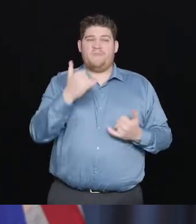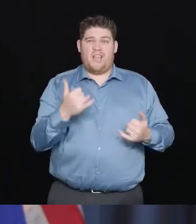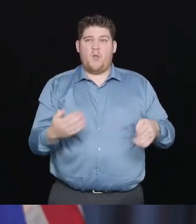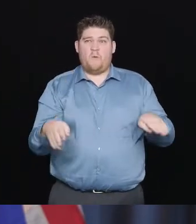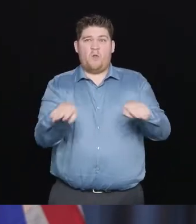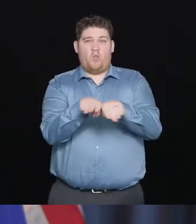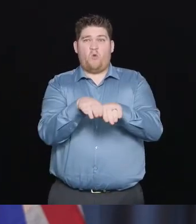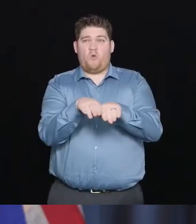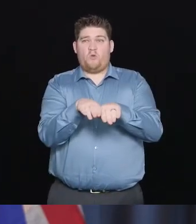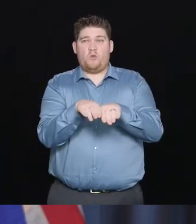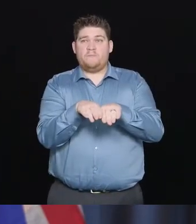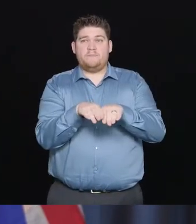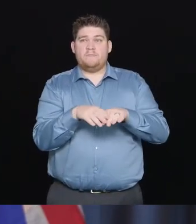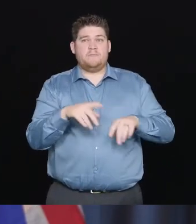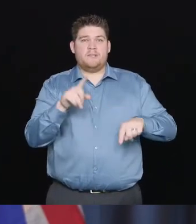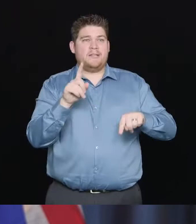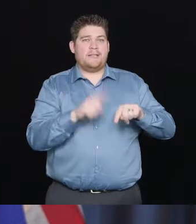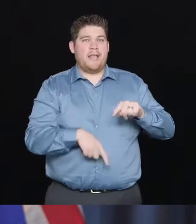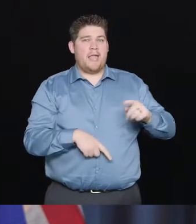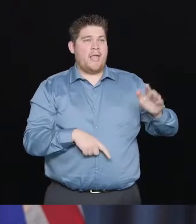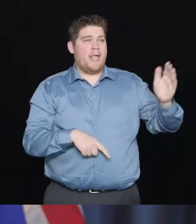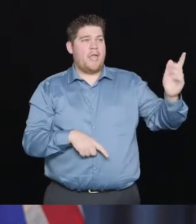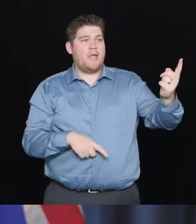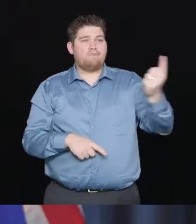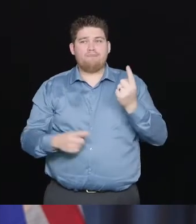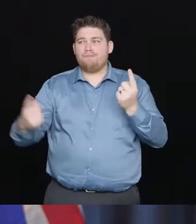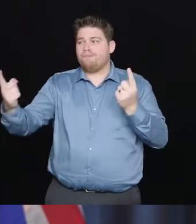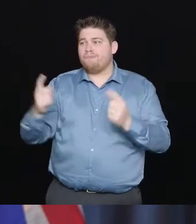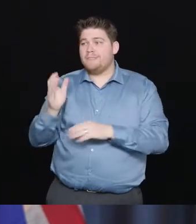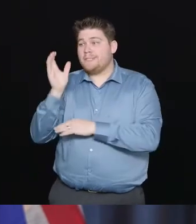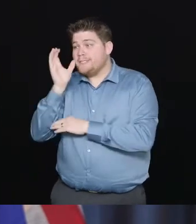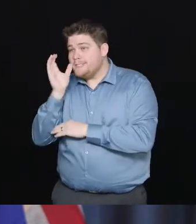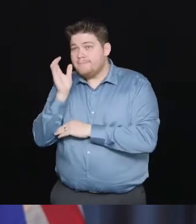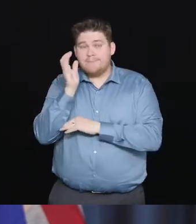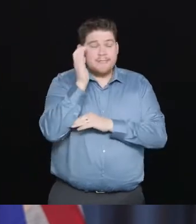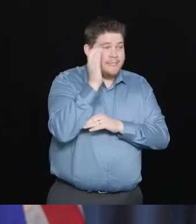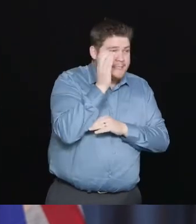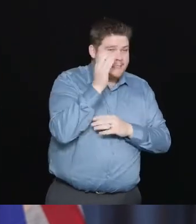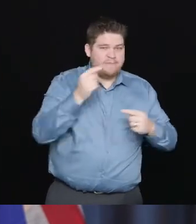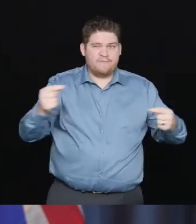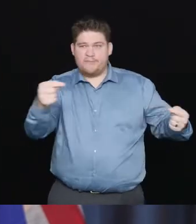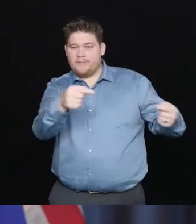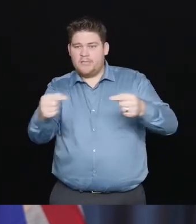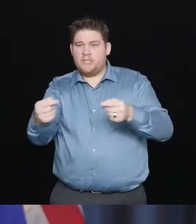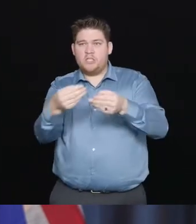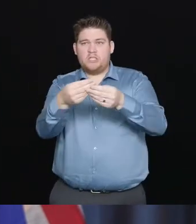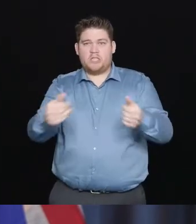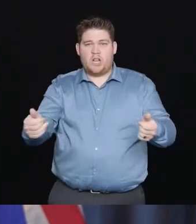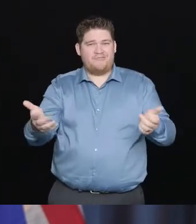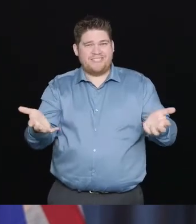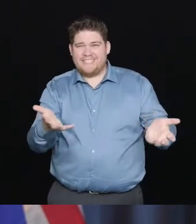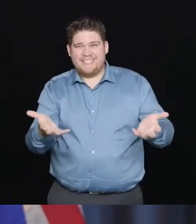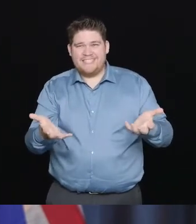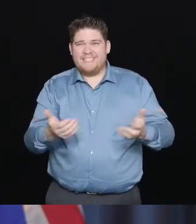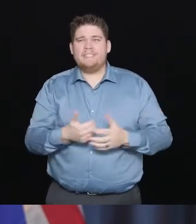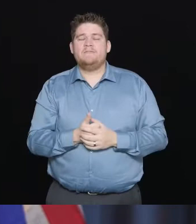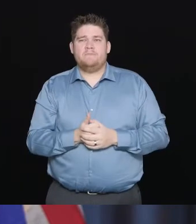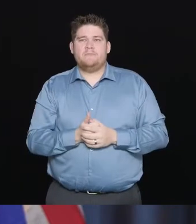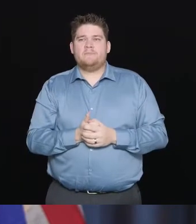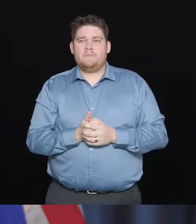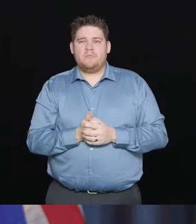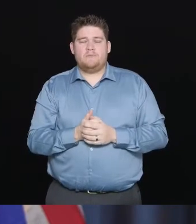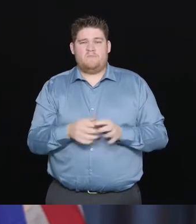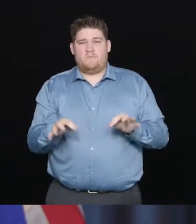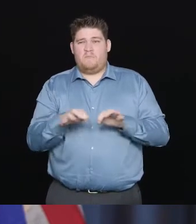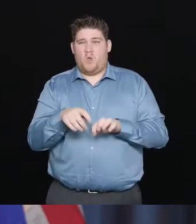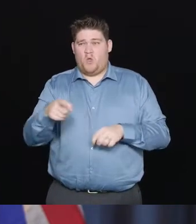your own particular individual situation, and really that's the advice that I have to give. There's no way I can say it blanket, it